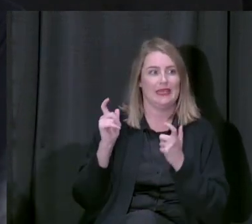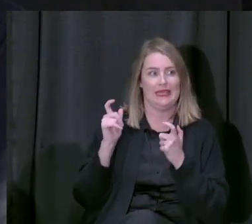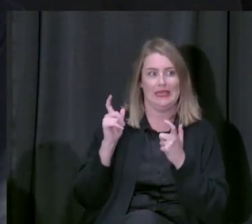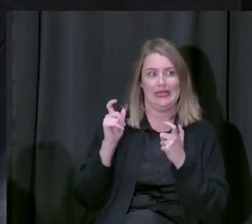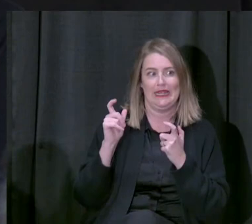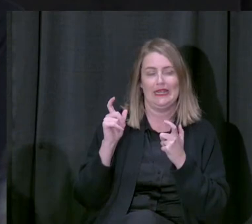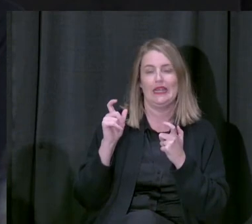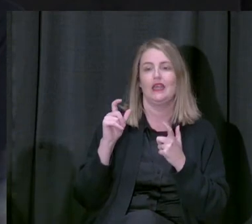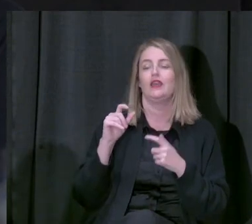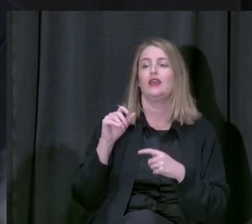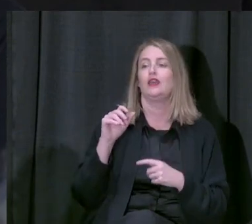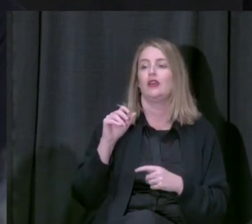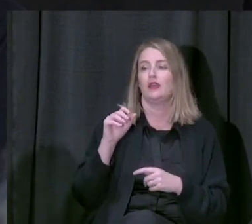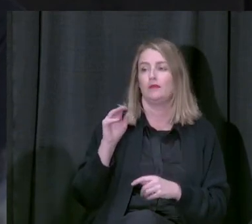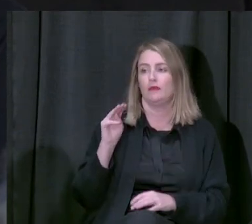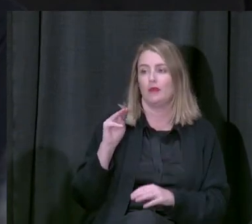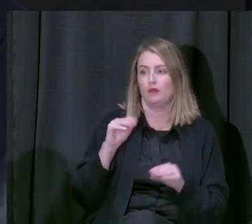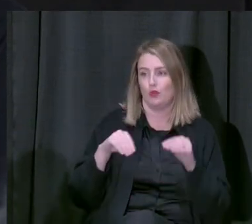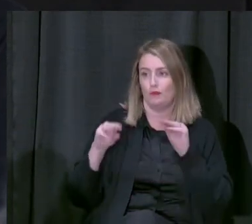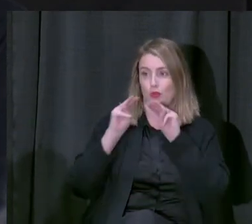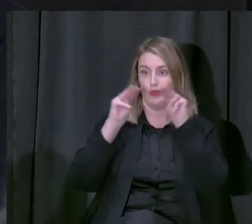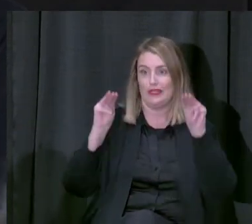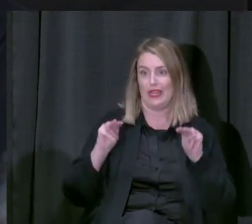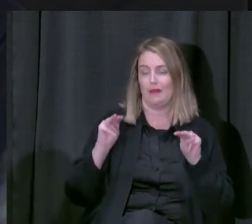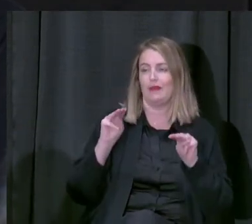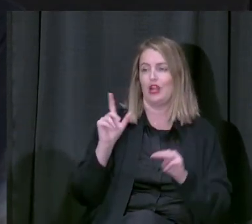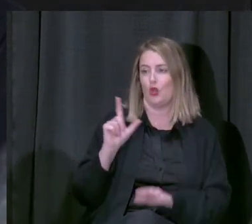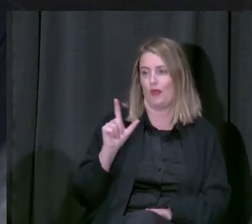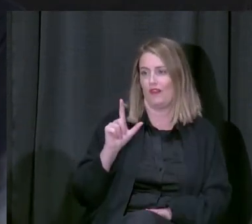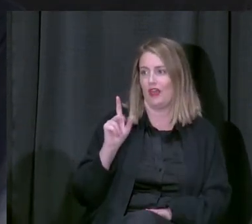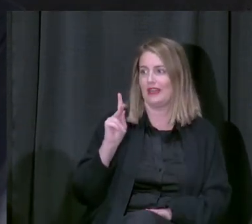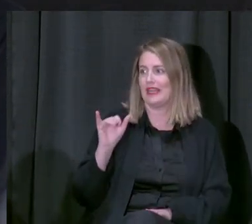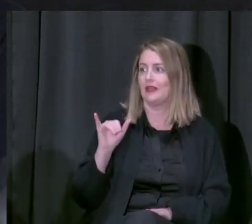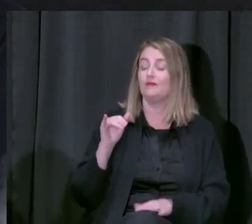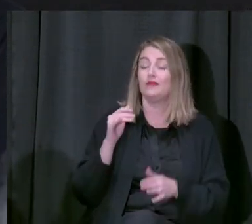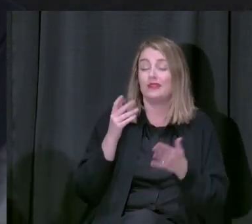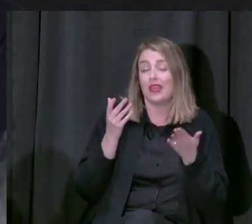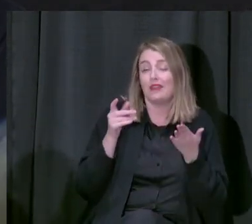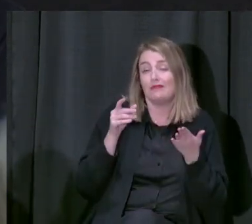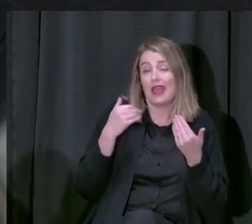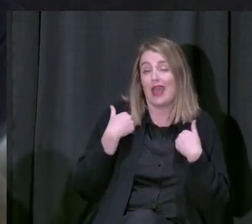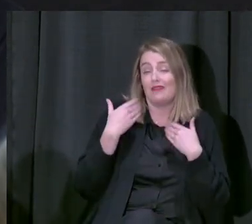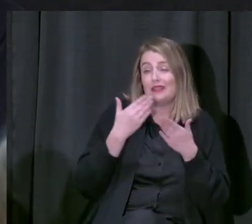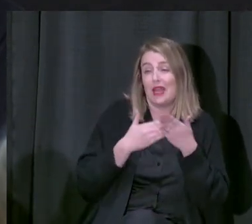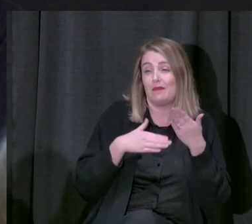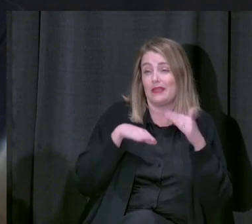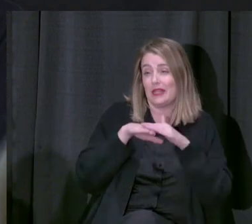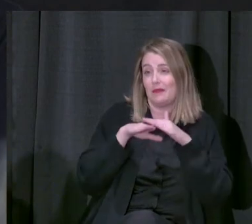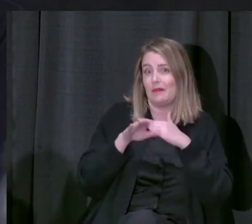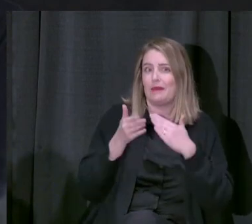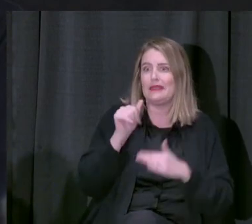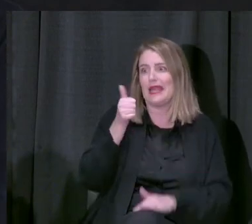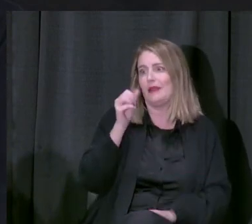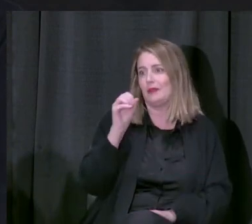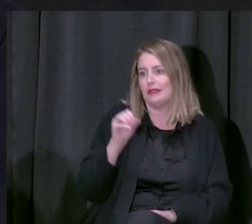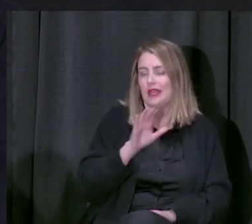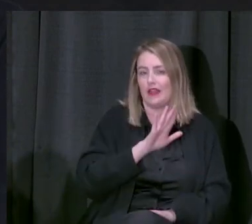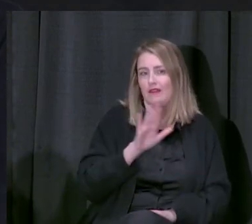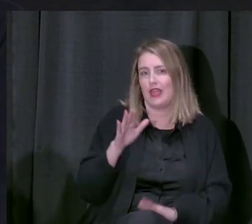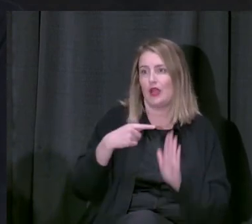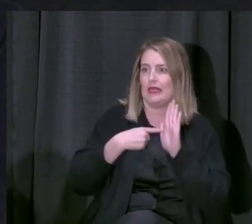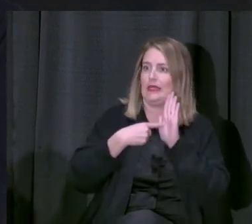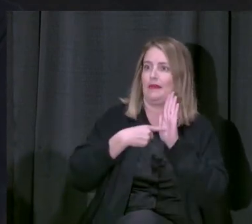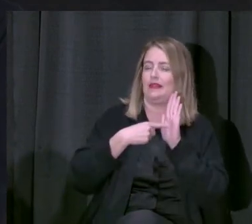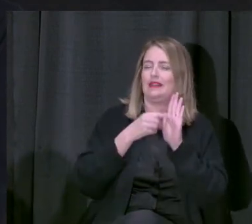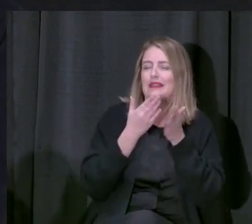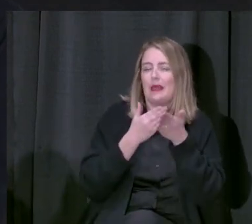that experience is the museums that supposedly have accessibility sometimes will have, 10% of their exhibits